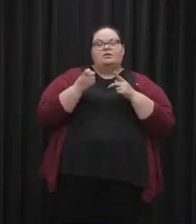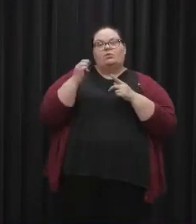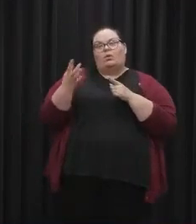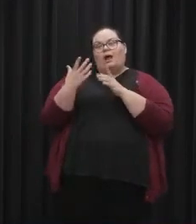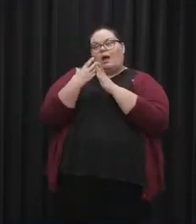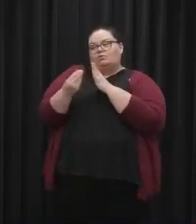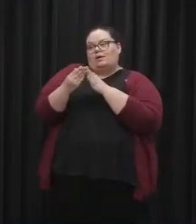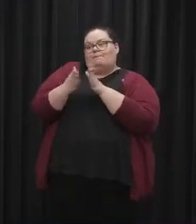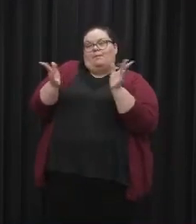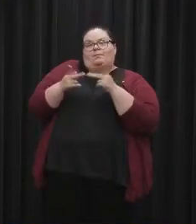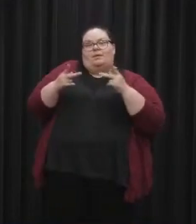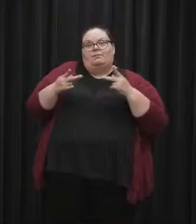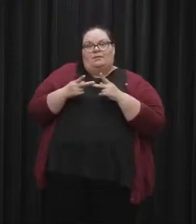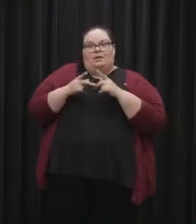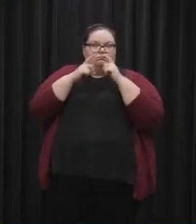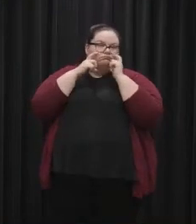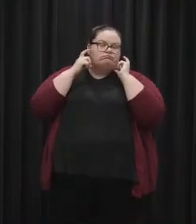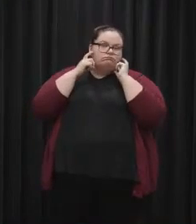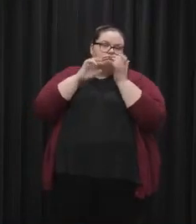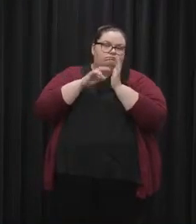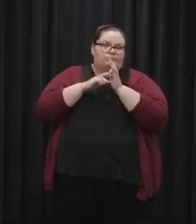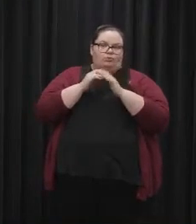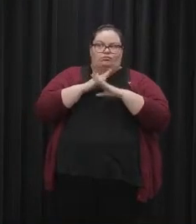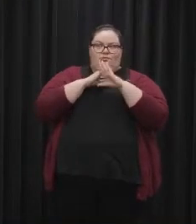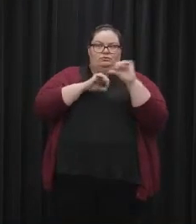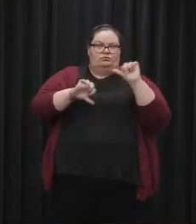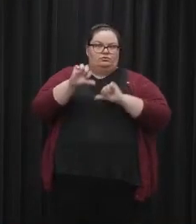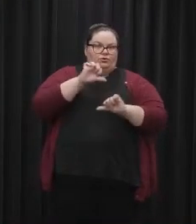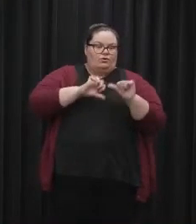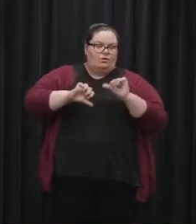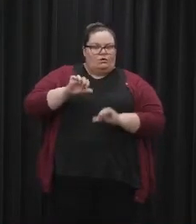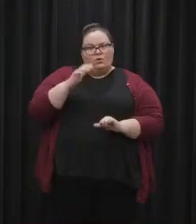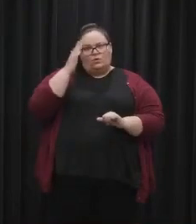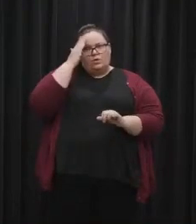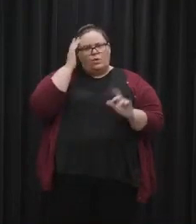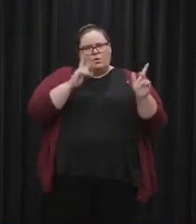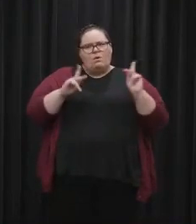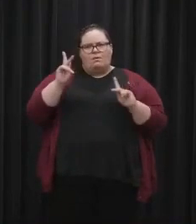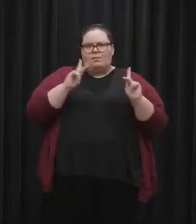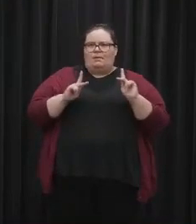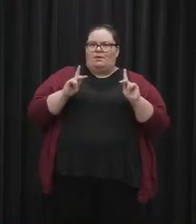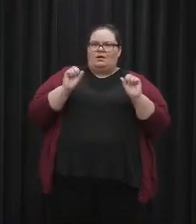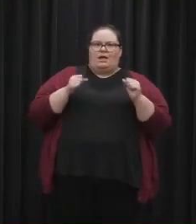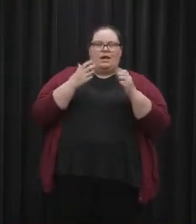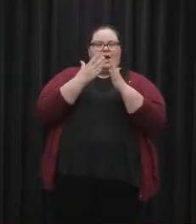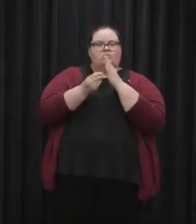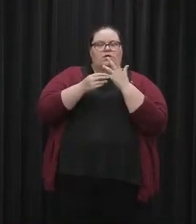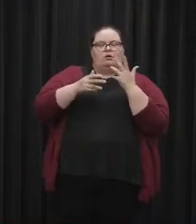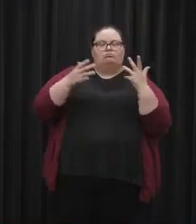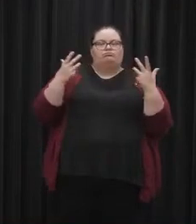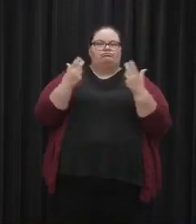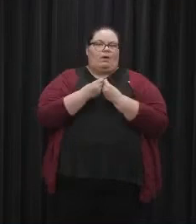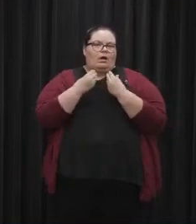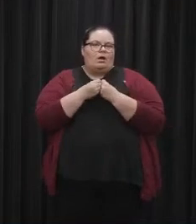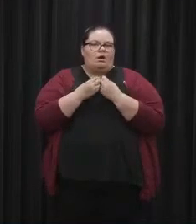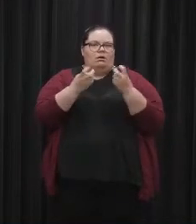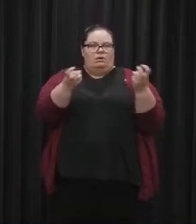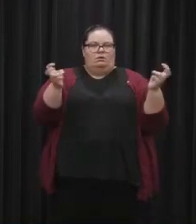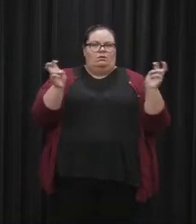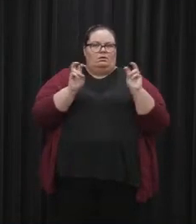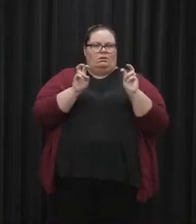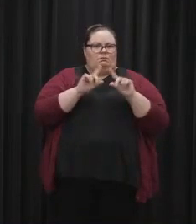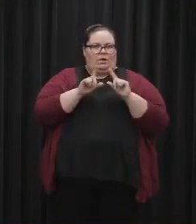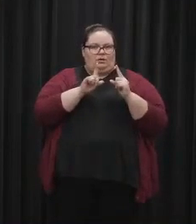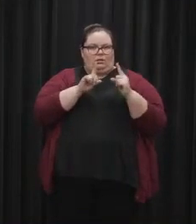continuous. Everybody's protecting each other, and we do know that even though people can be mingling outdoors, they don't necessarily